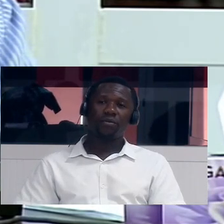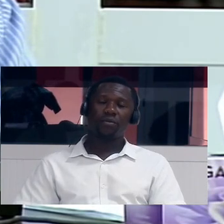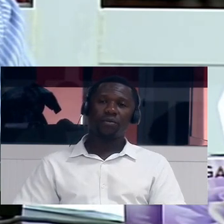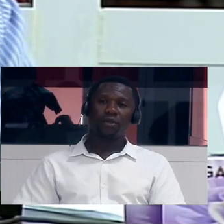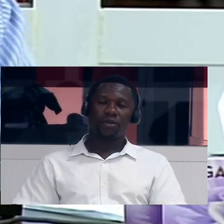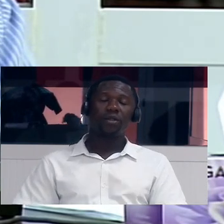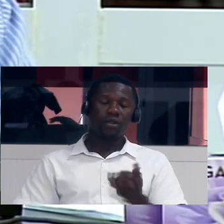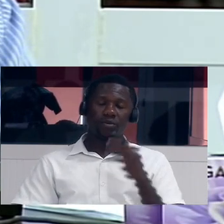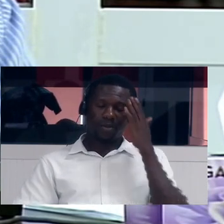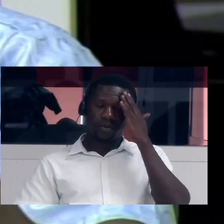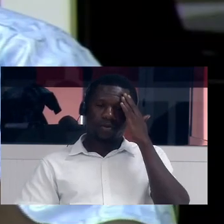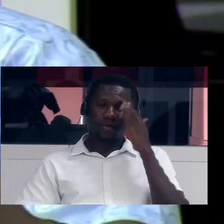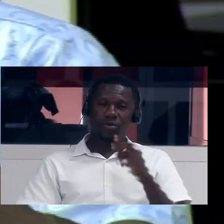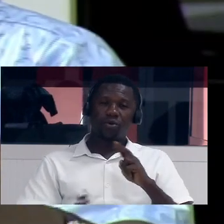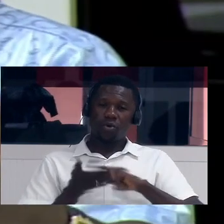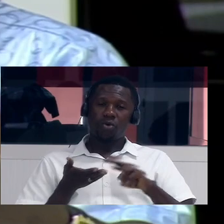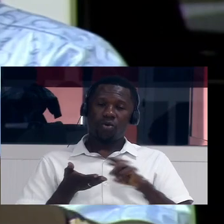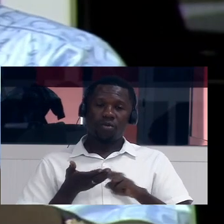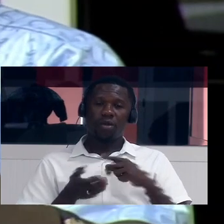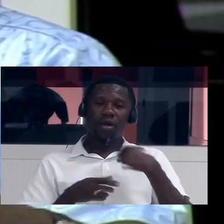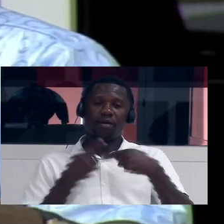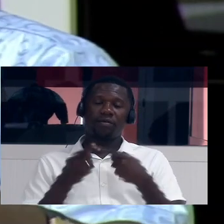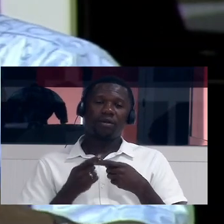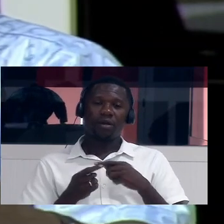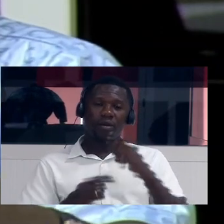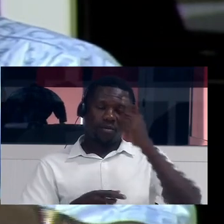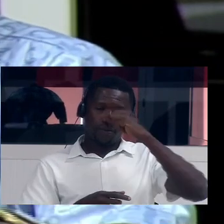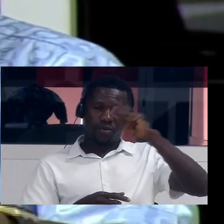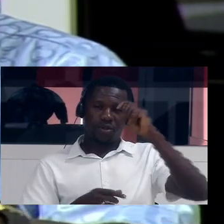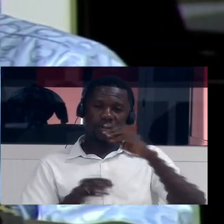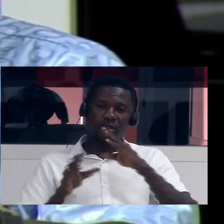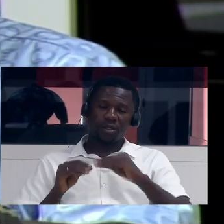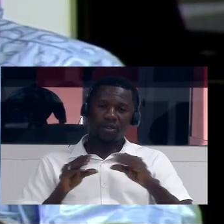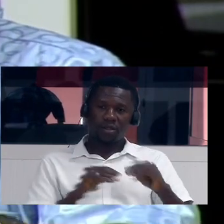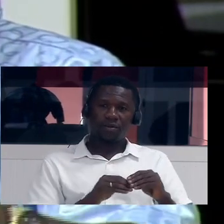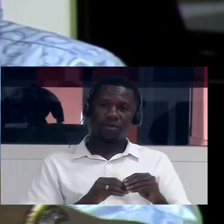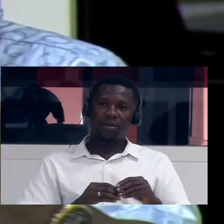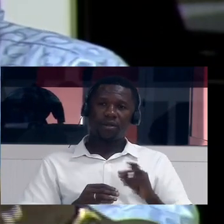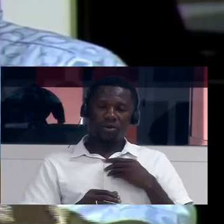That much I know. Normally, after a police operation, there should be a debriefing.